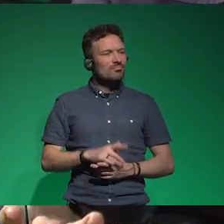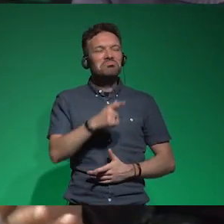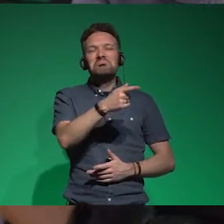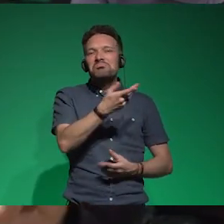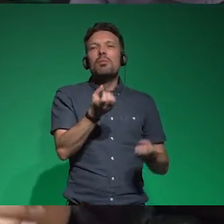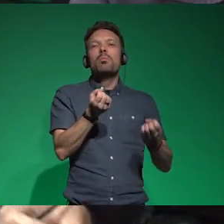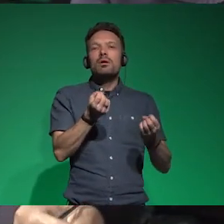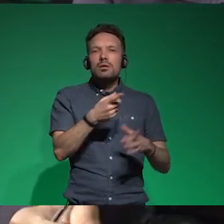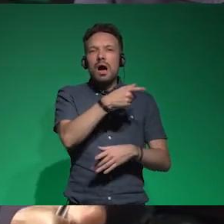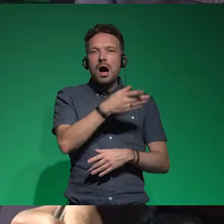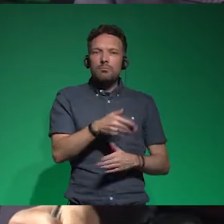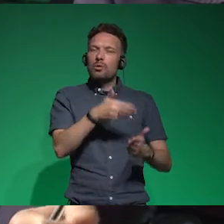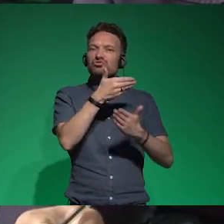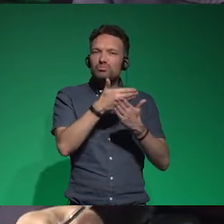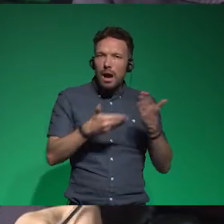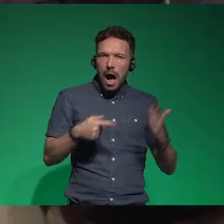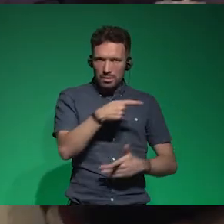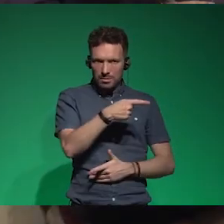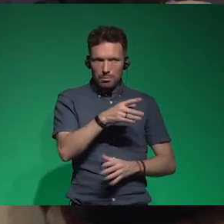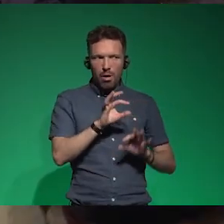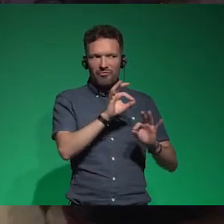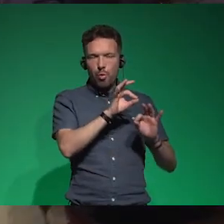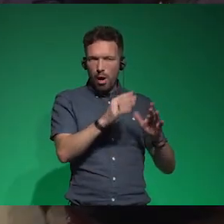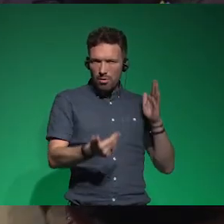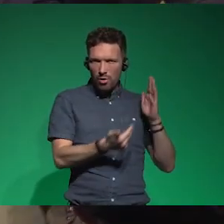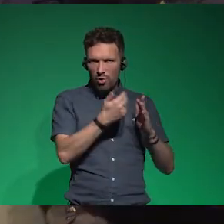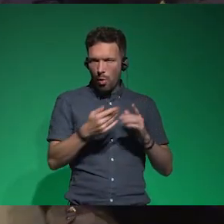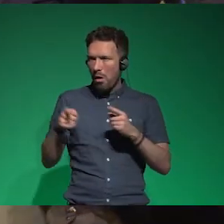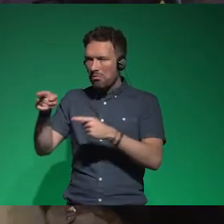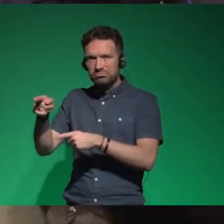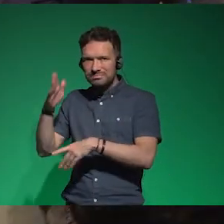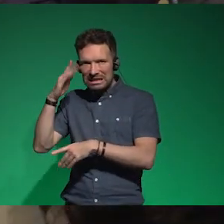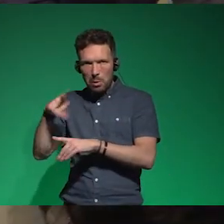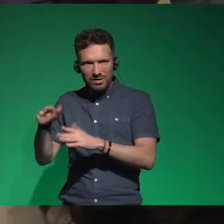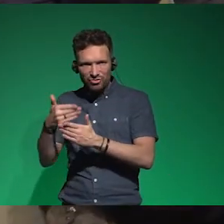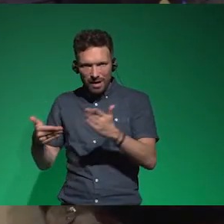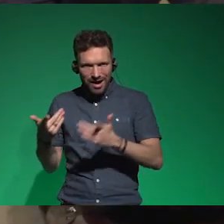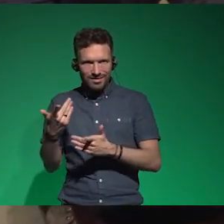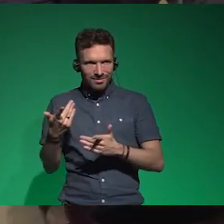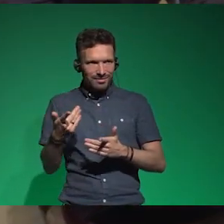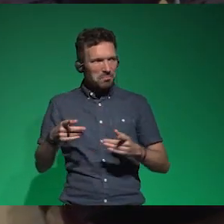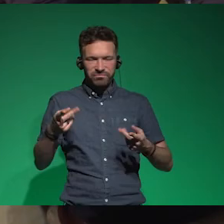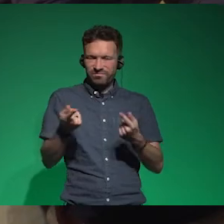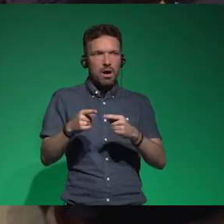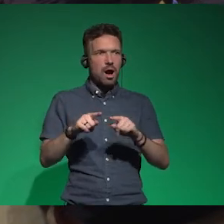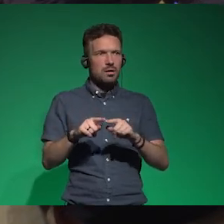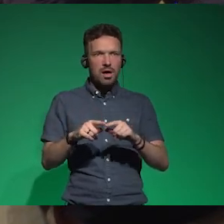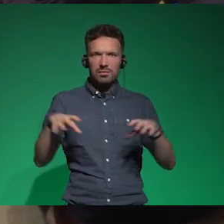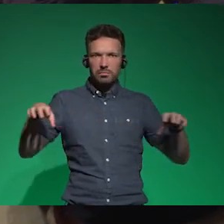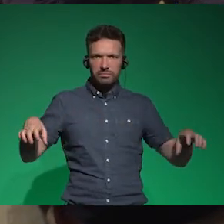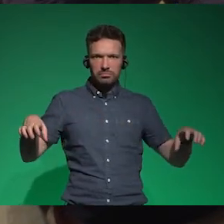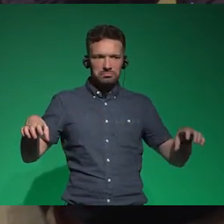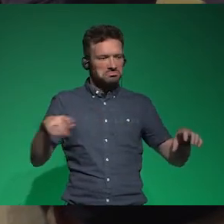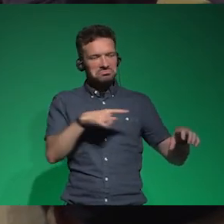same, almost the same language, which is Malay. So the language and also food is also a way of how to connect, and